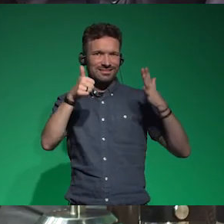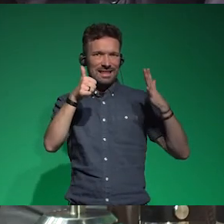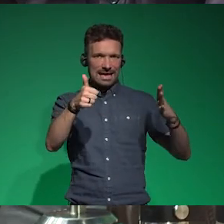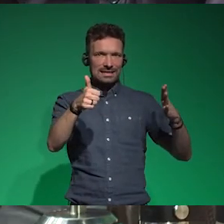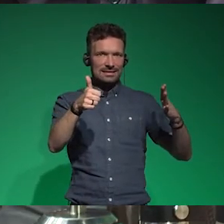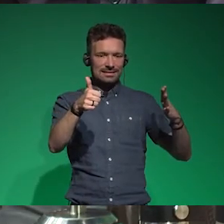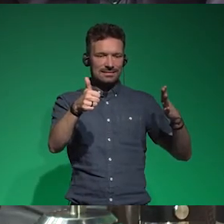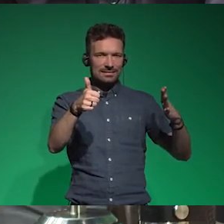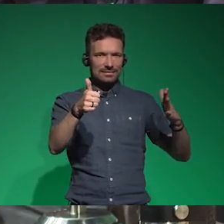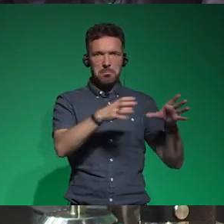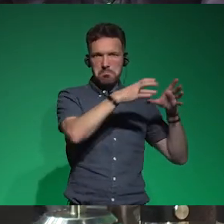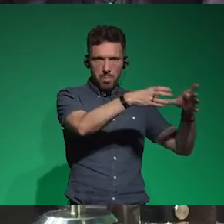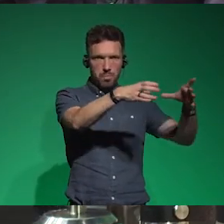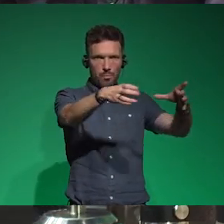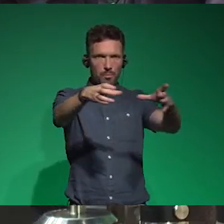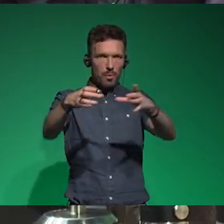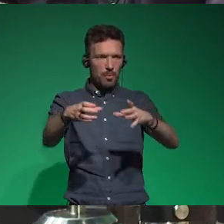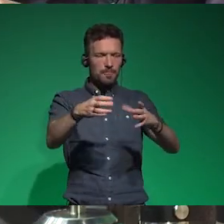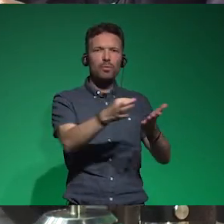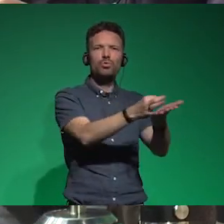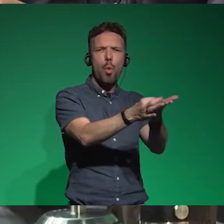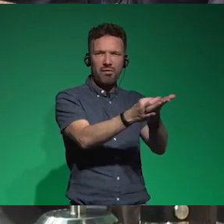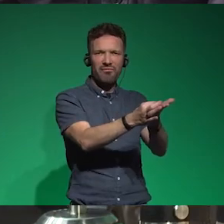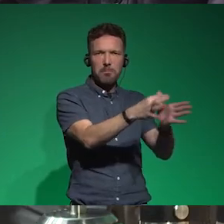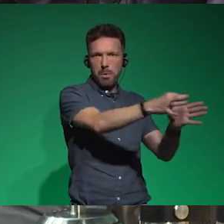Domo. Mm-hmm. Yeah. So Harry is the first